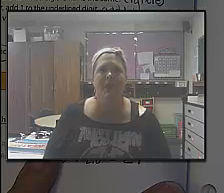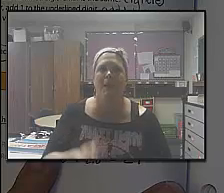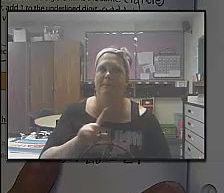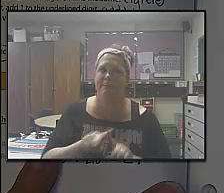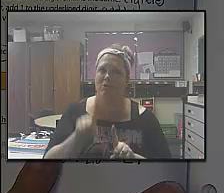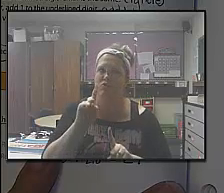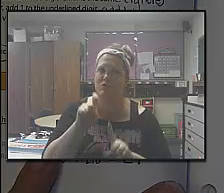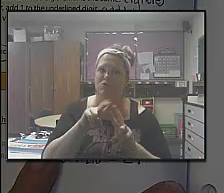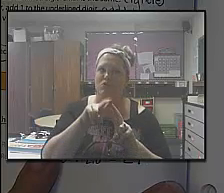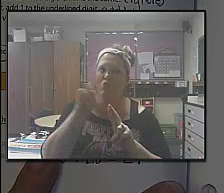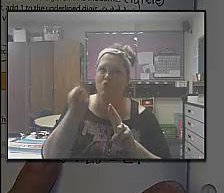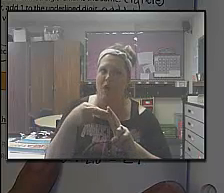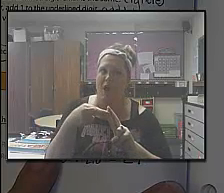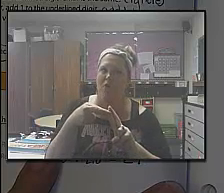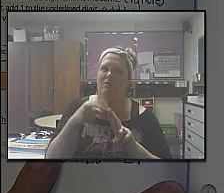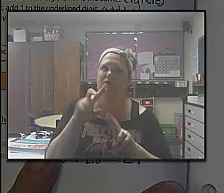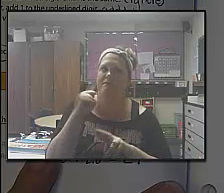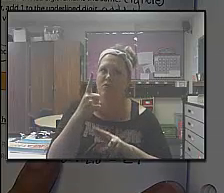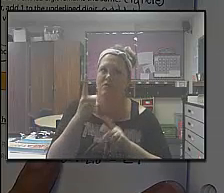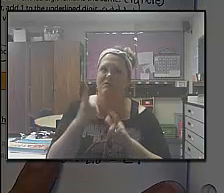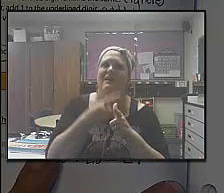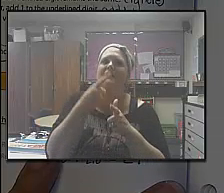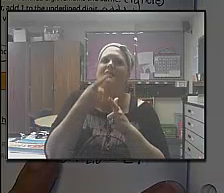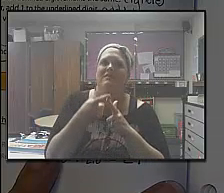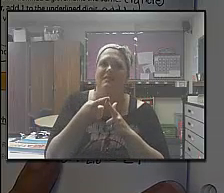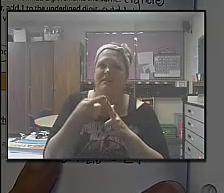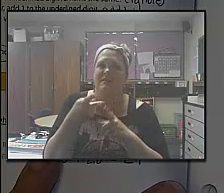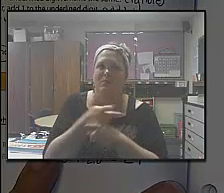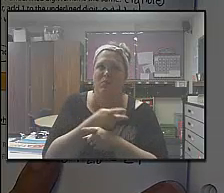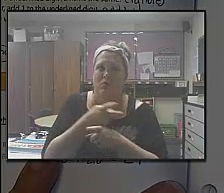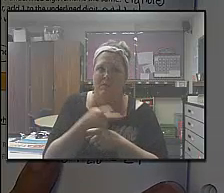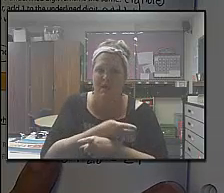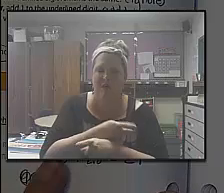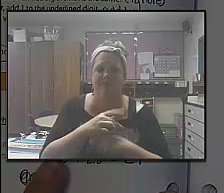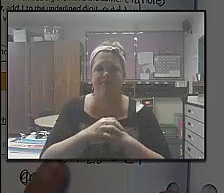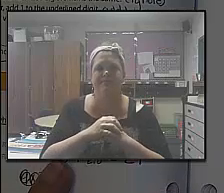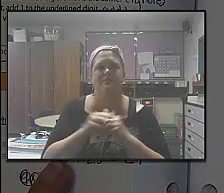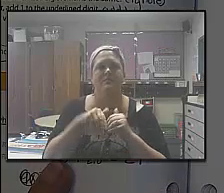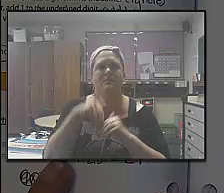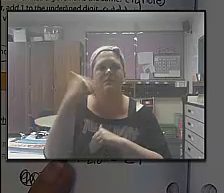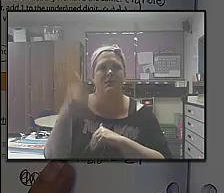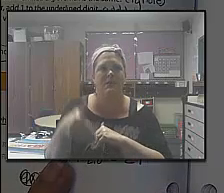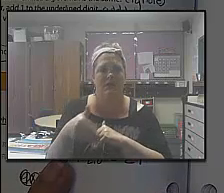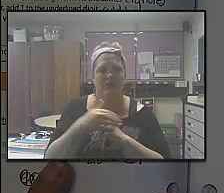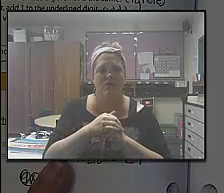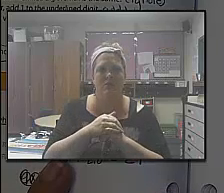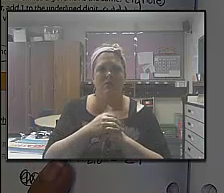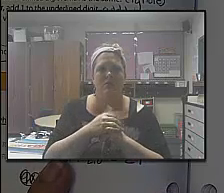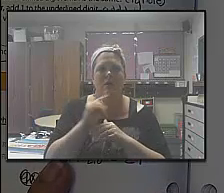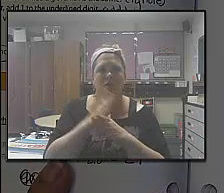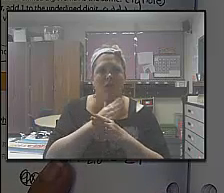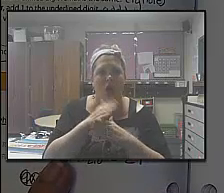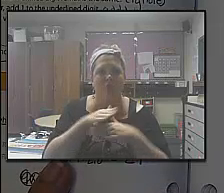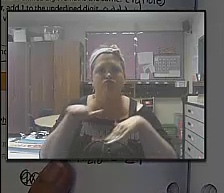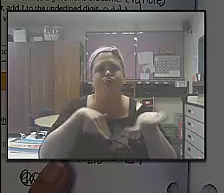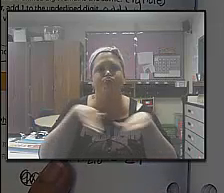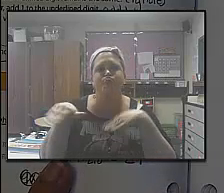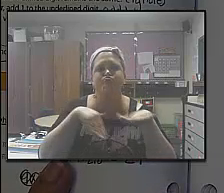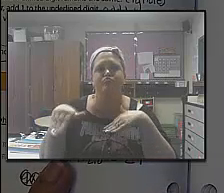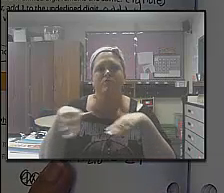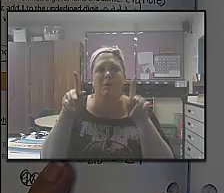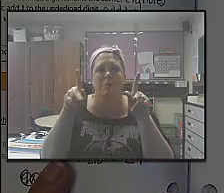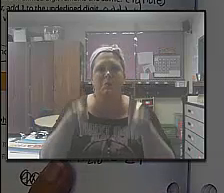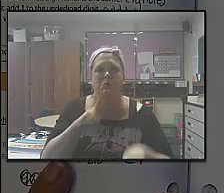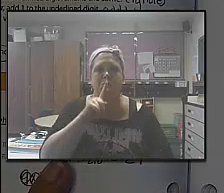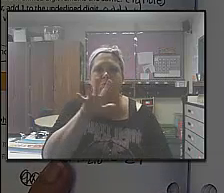6.98 first, and I'm going to take away the next 5 point, the average walking speed of